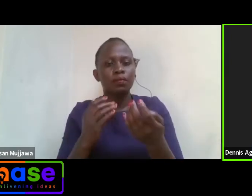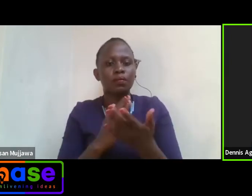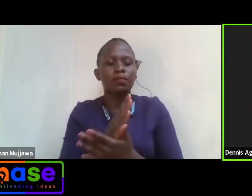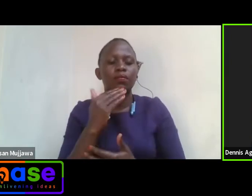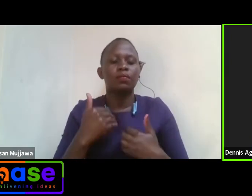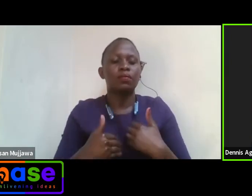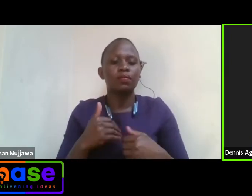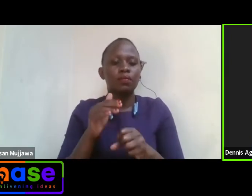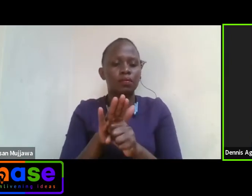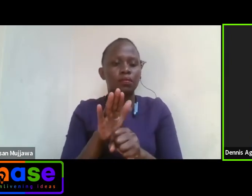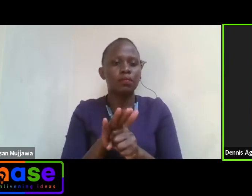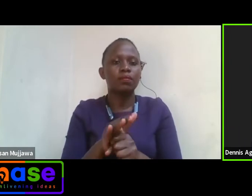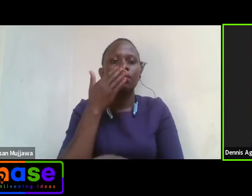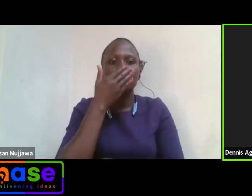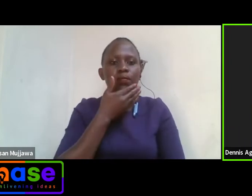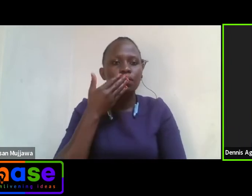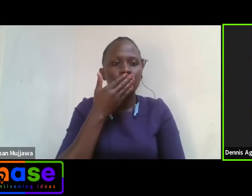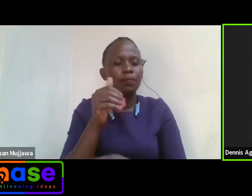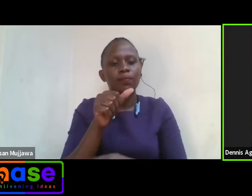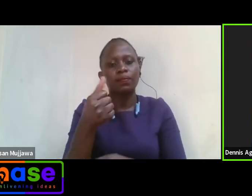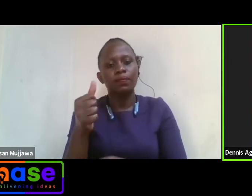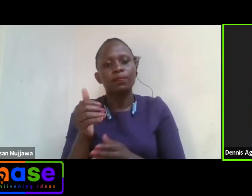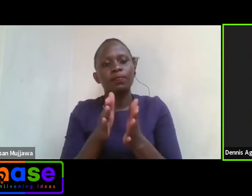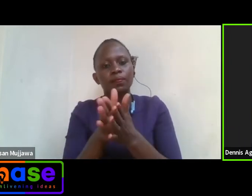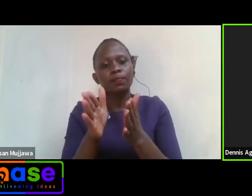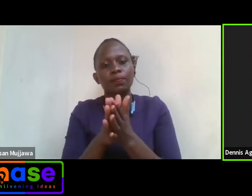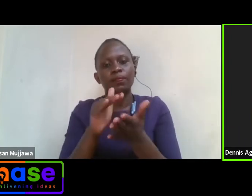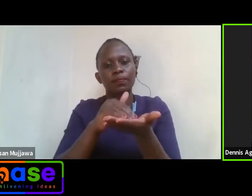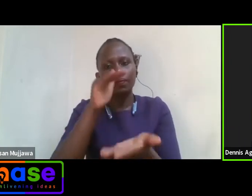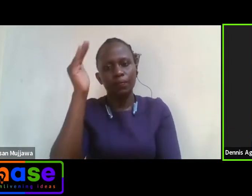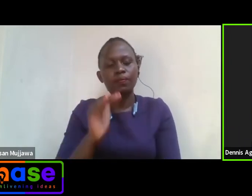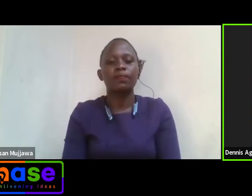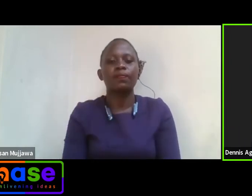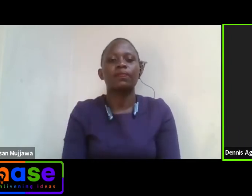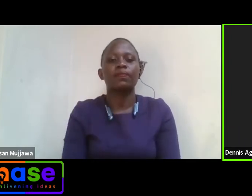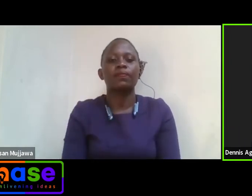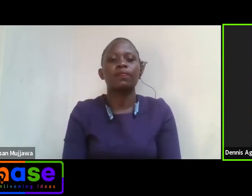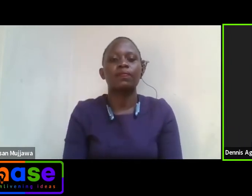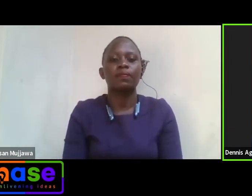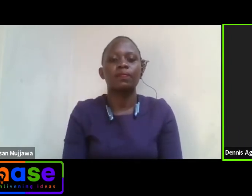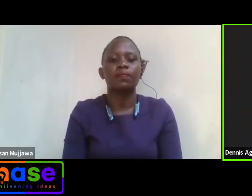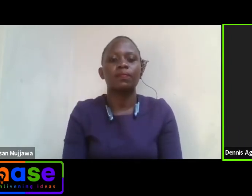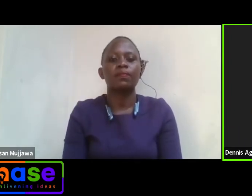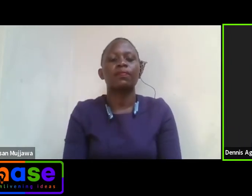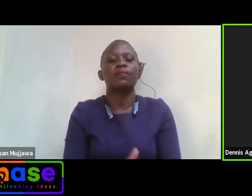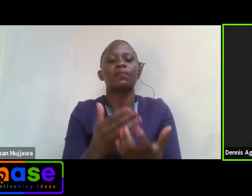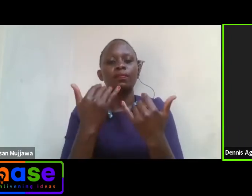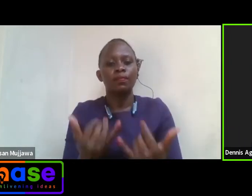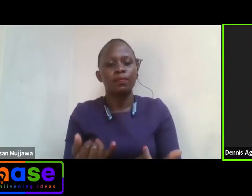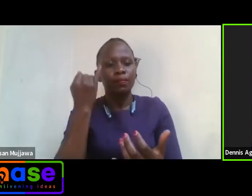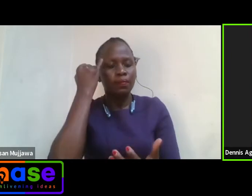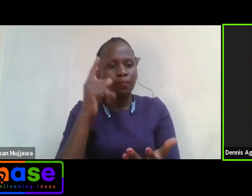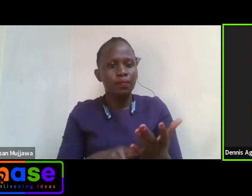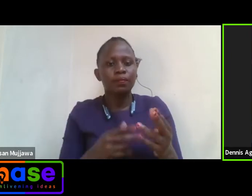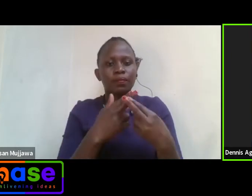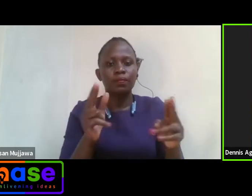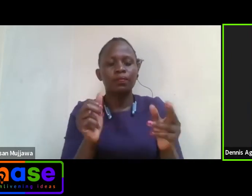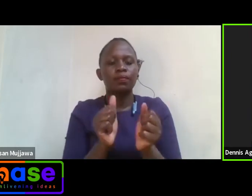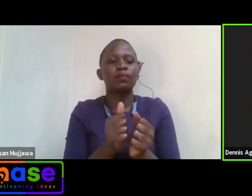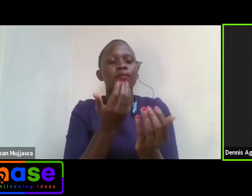around minerals and so on. I'll explain about it very shortly. The Ideathon is a process. It starts with an application. So if you